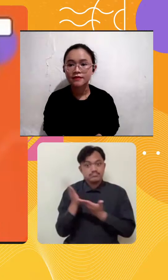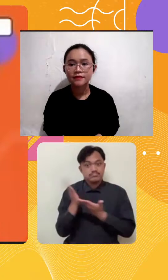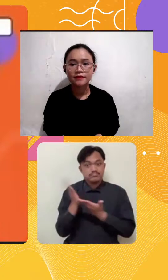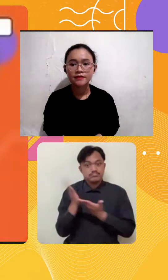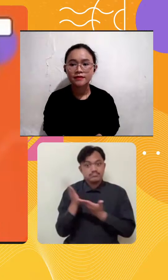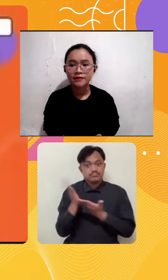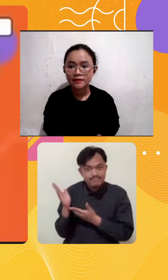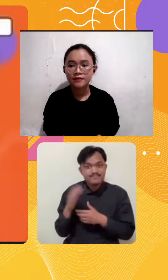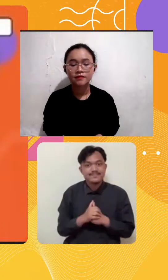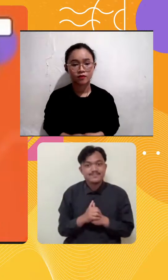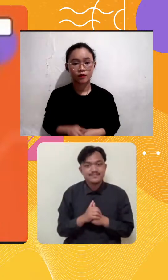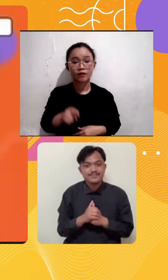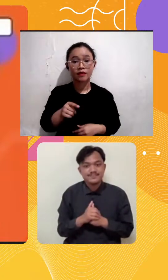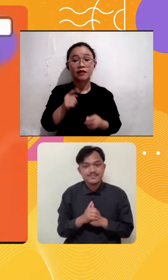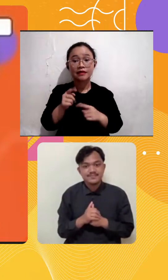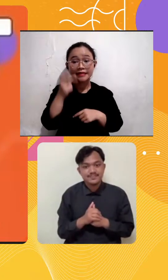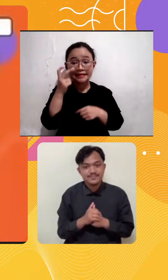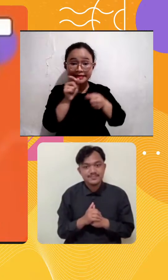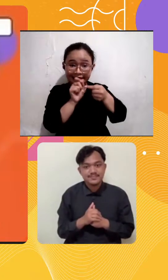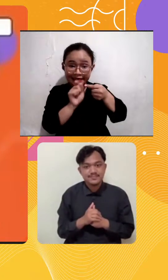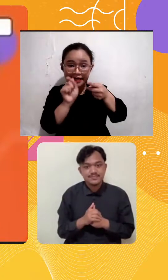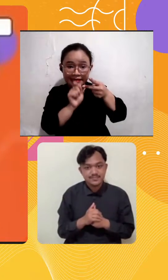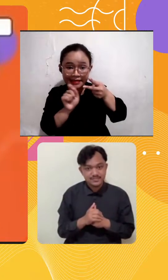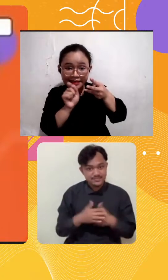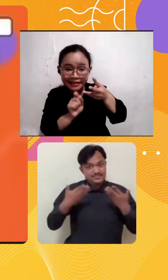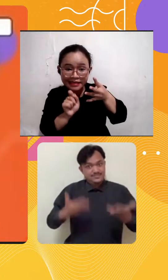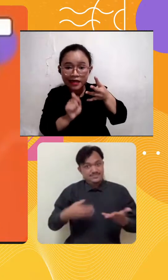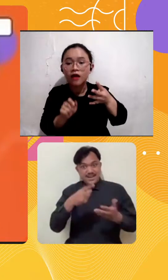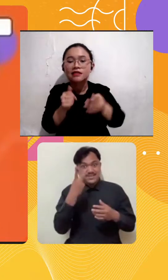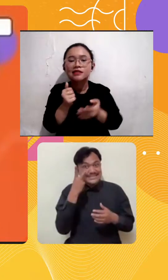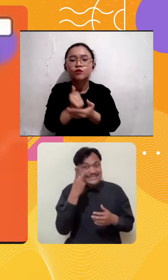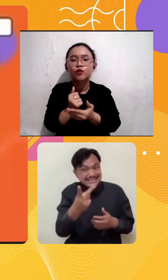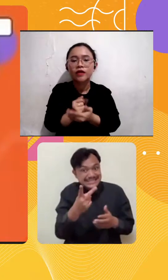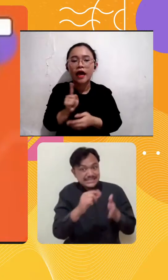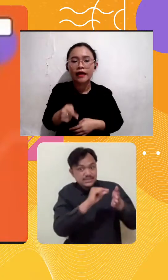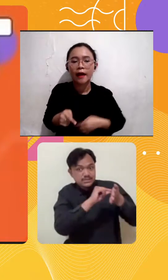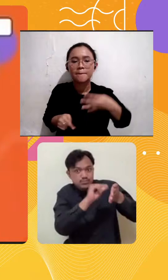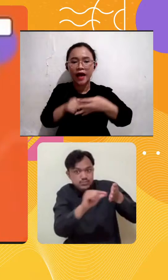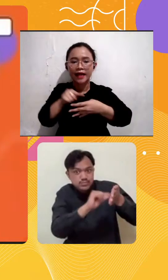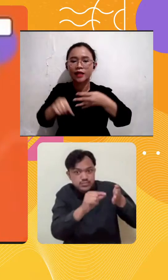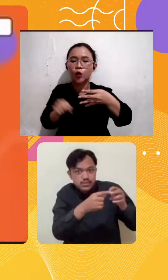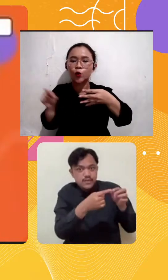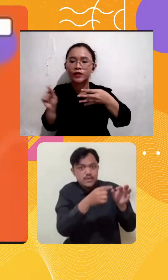under the checklist, we have drafted and developed the 4 domains.